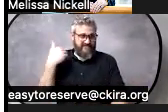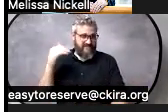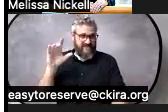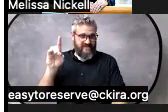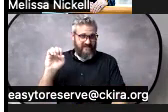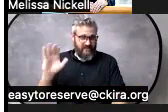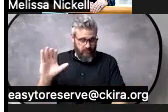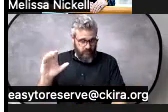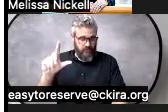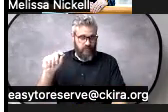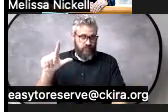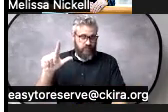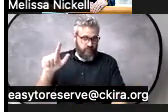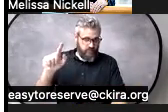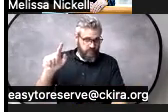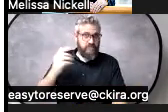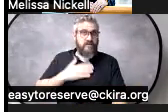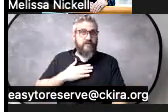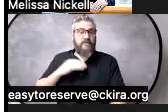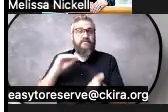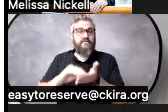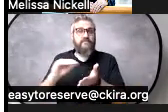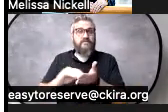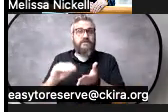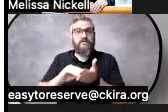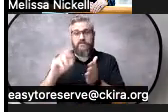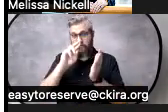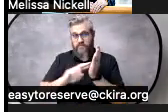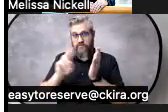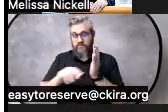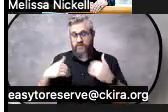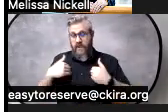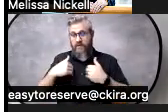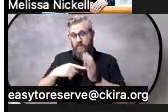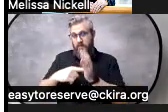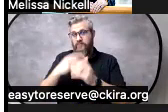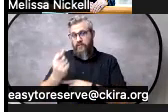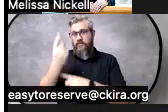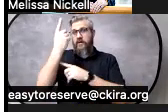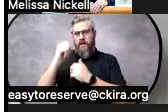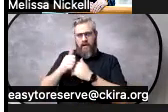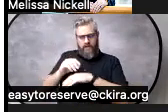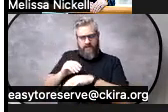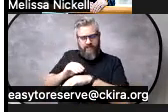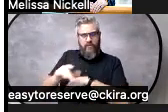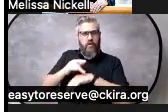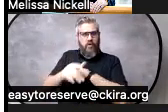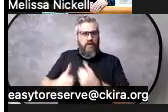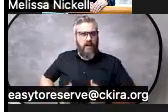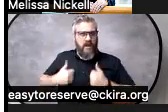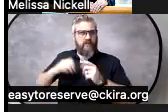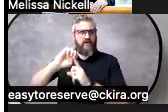of 2021. And my dissertation research used animal models to understand the influence of early life